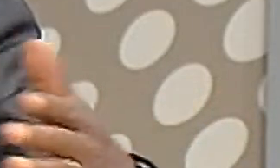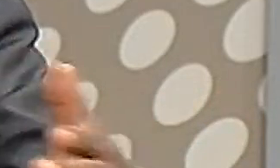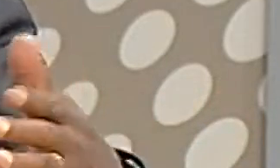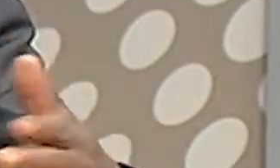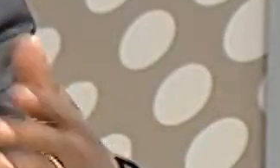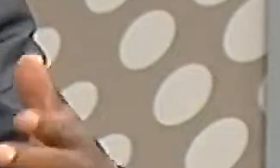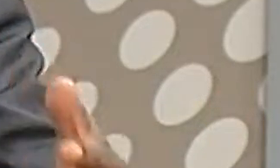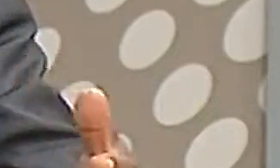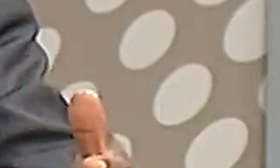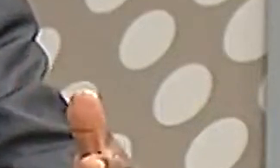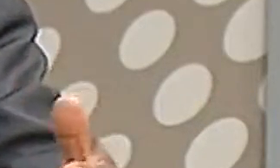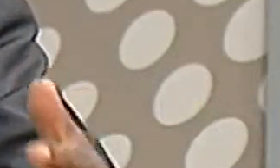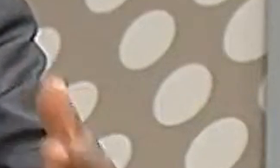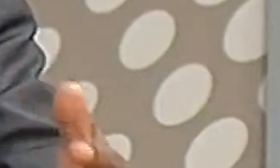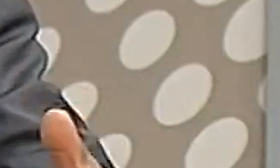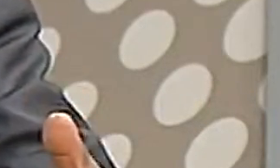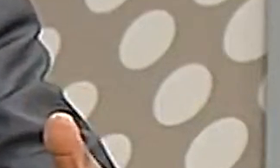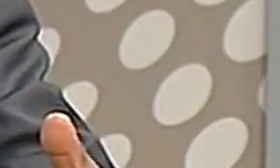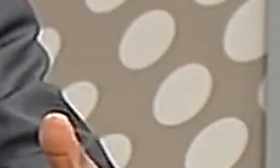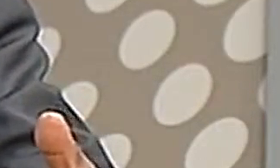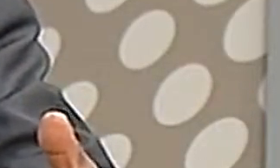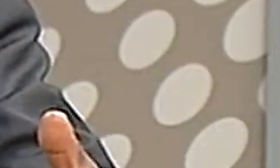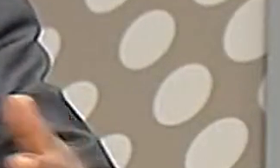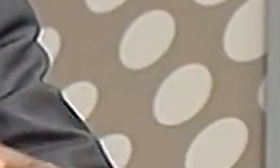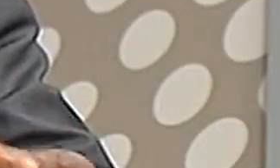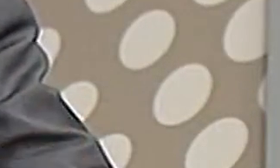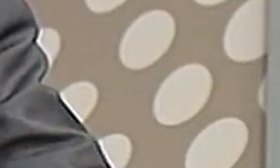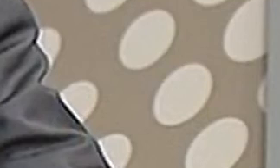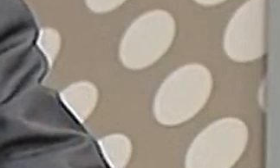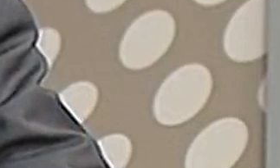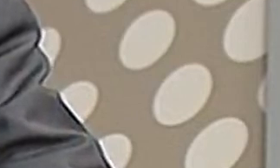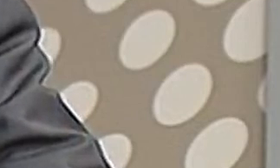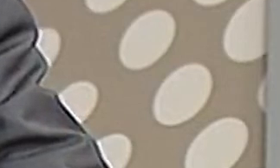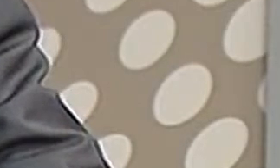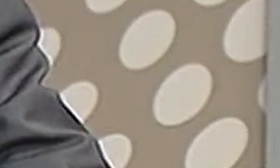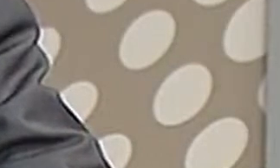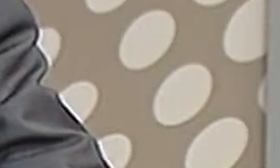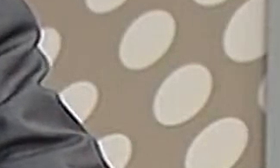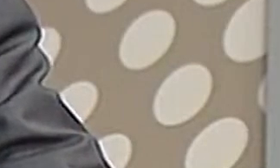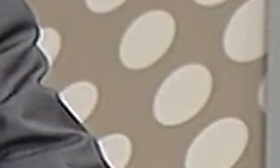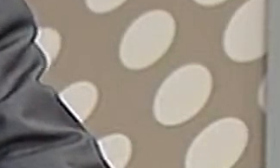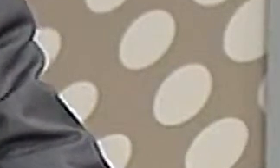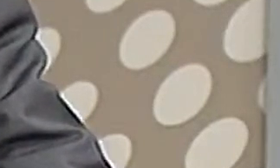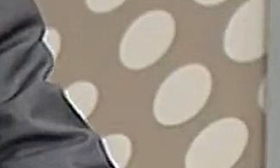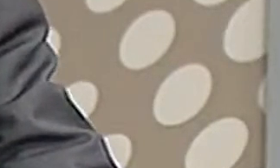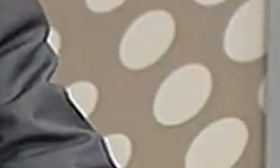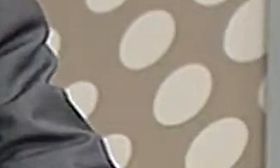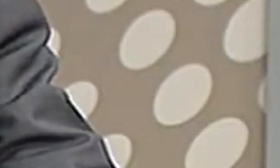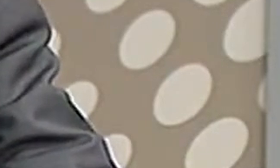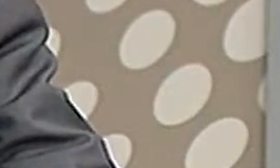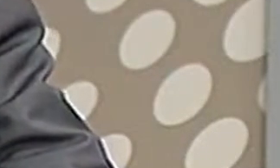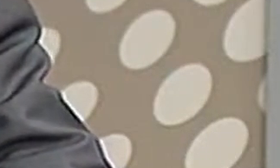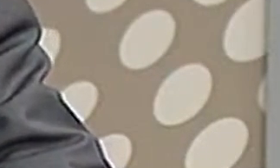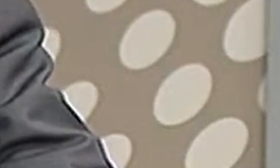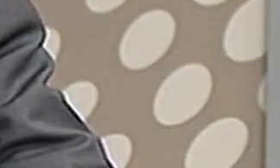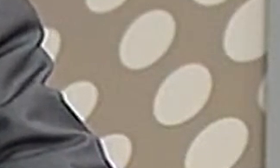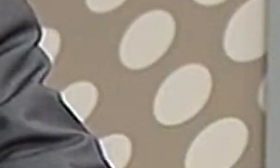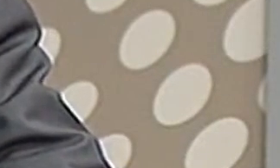of what people are fearing, and that is the violence during a year of elections. Yeah. Now,